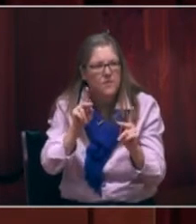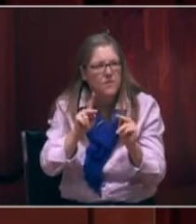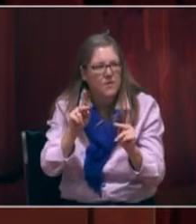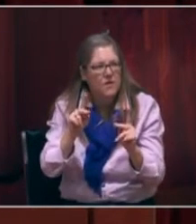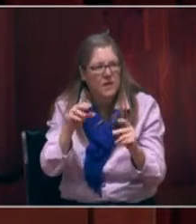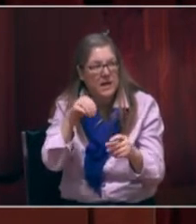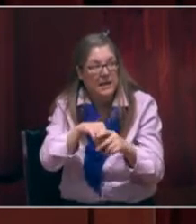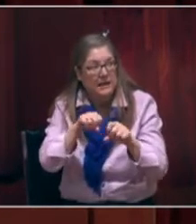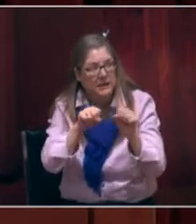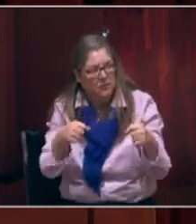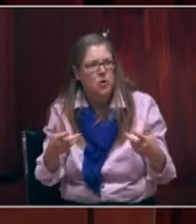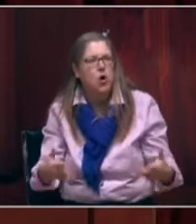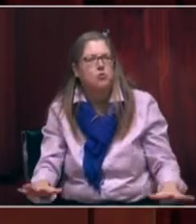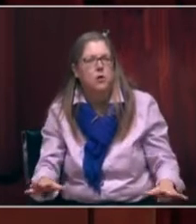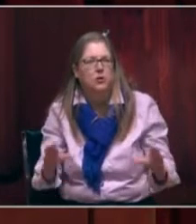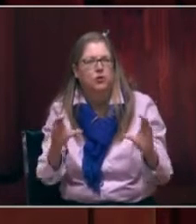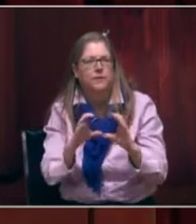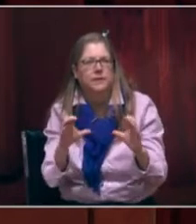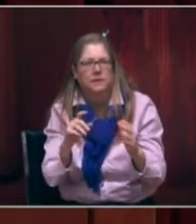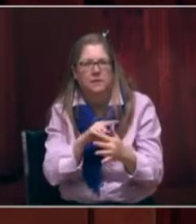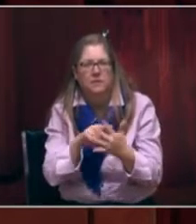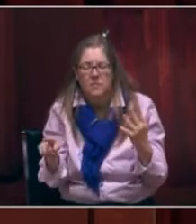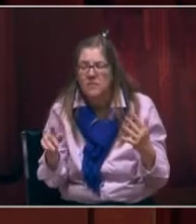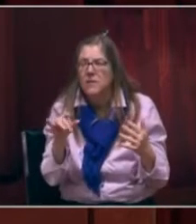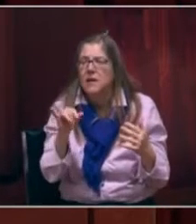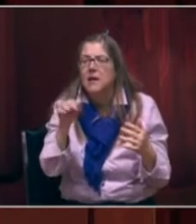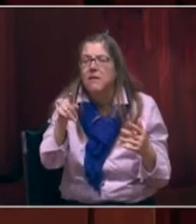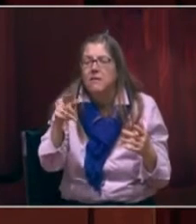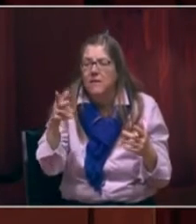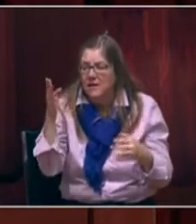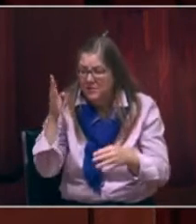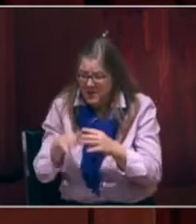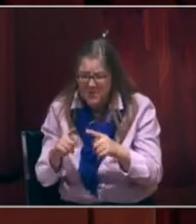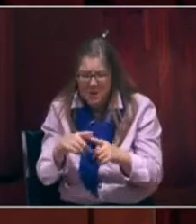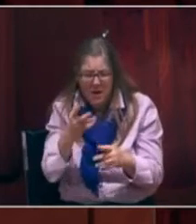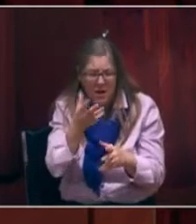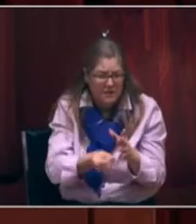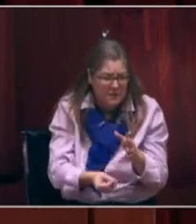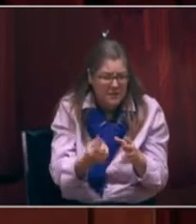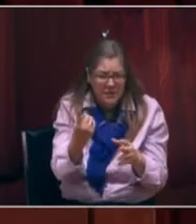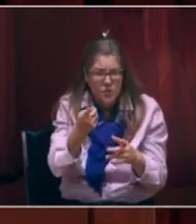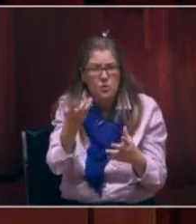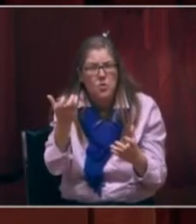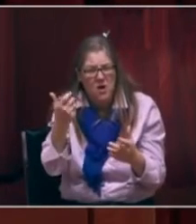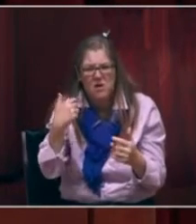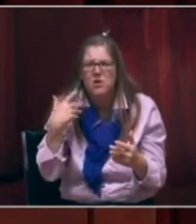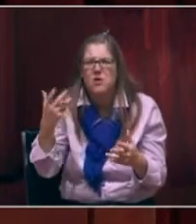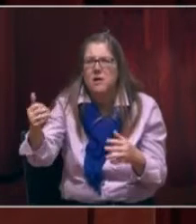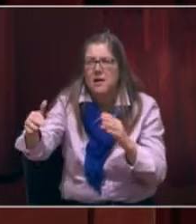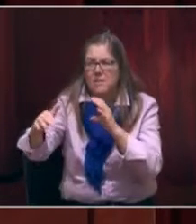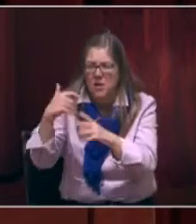certificate. Yeah, there's some gaps. And if you've completed it and you find a gap, again, email us. We'll go look at